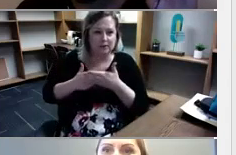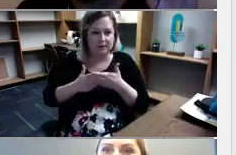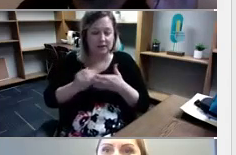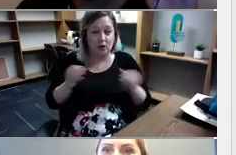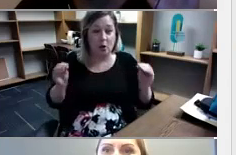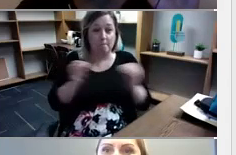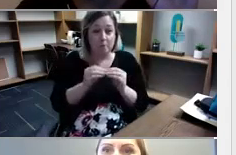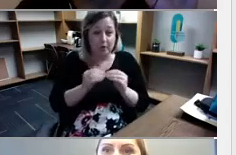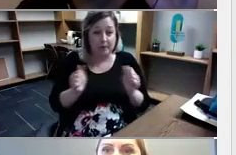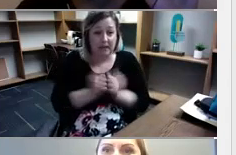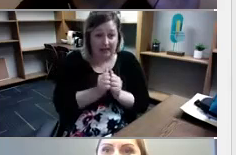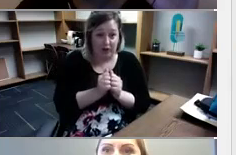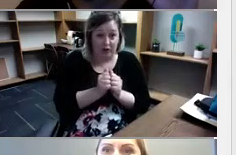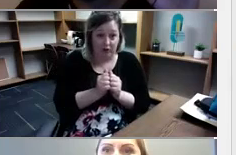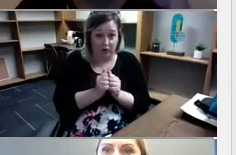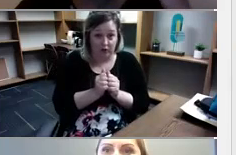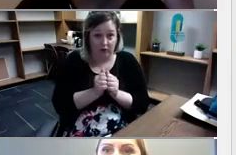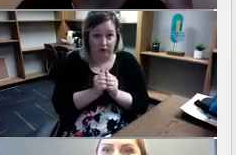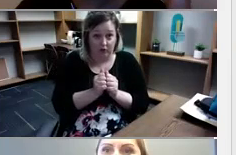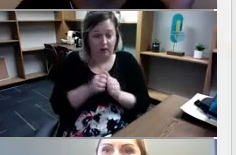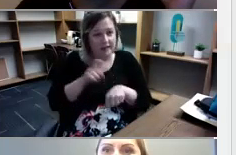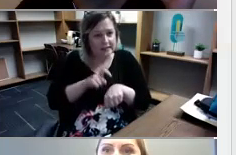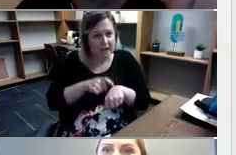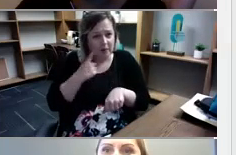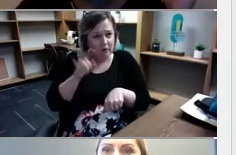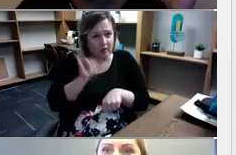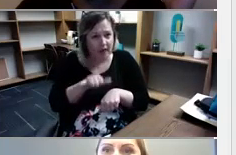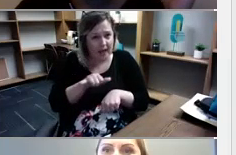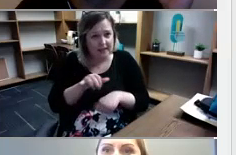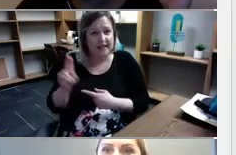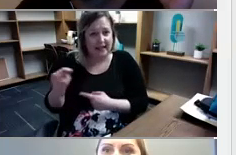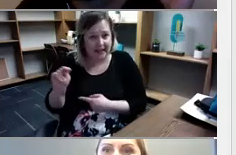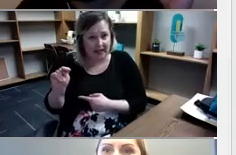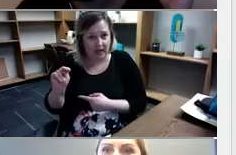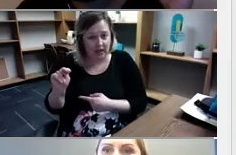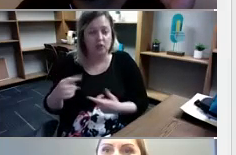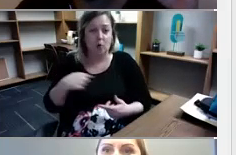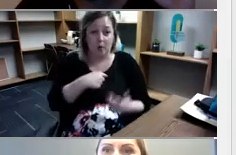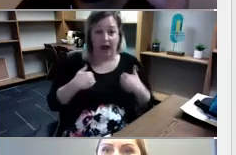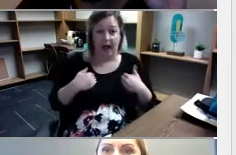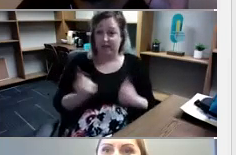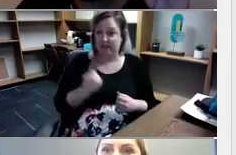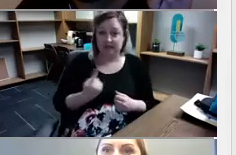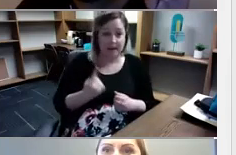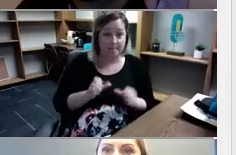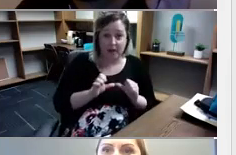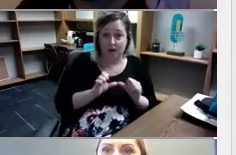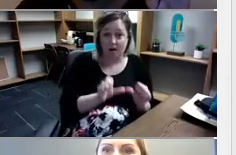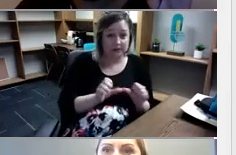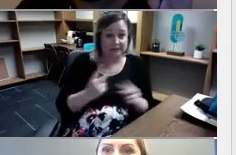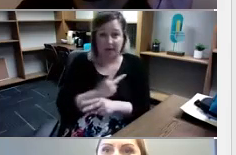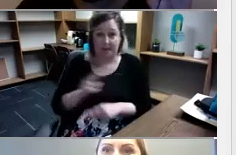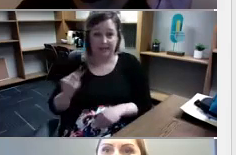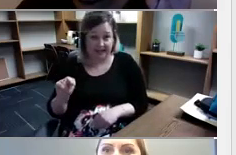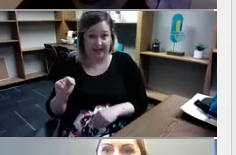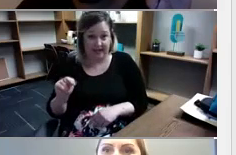unbalanced merge sort, our time complexity was n. So we have some constant times n as our merging complexity. Now, when we divided these into